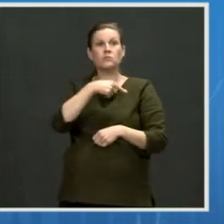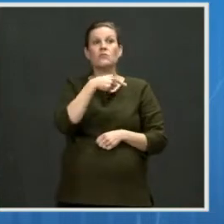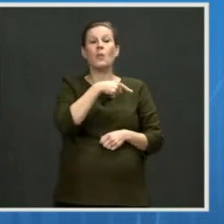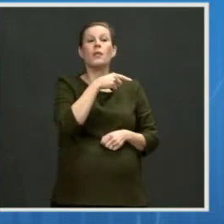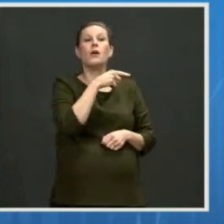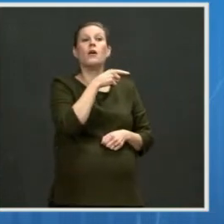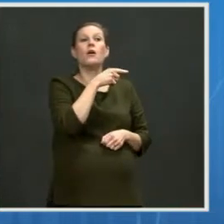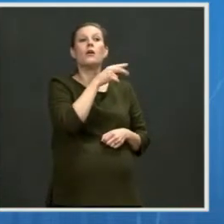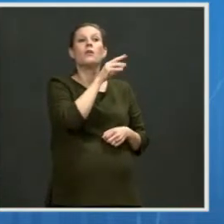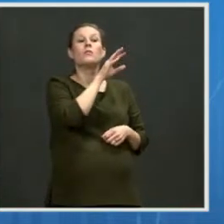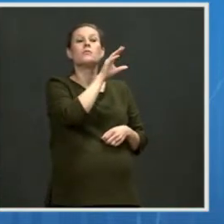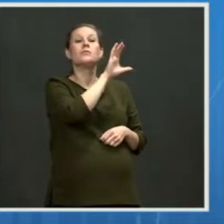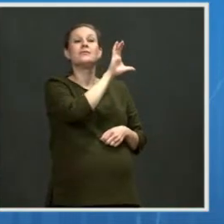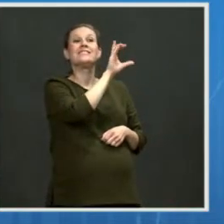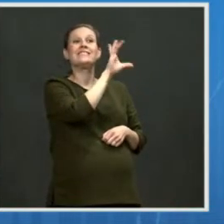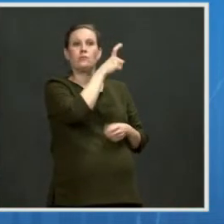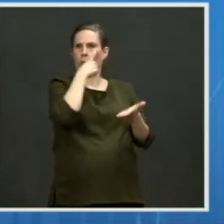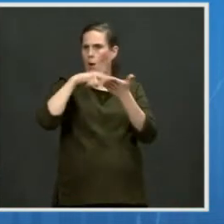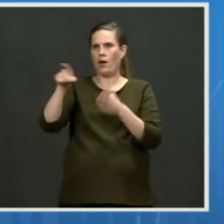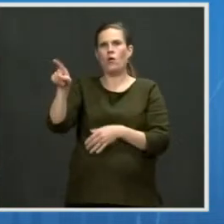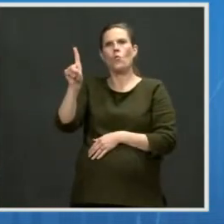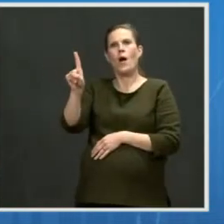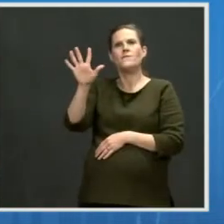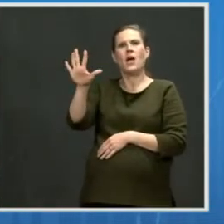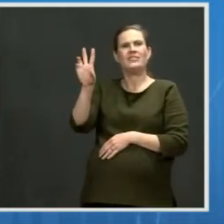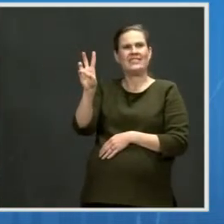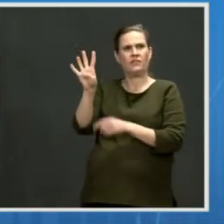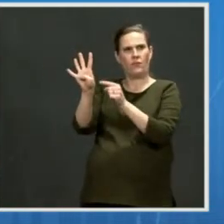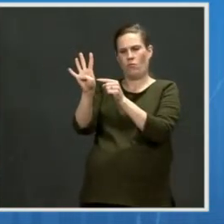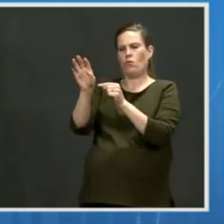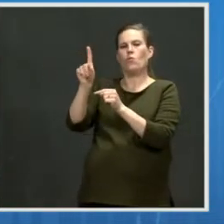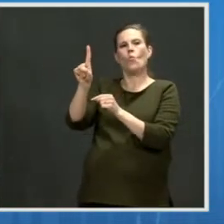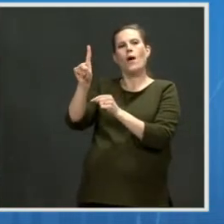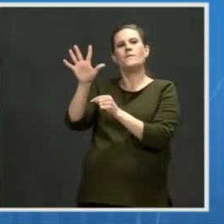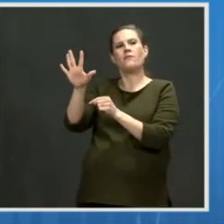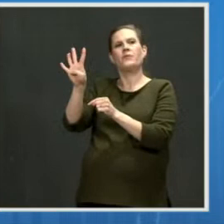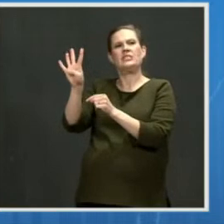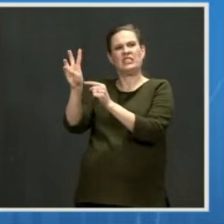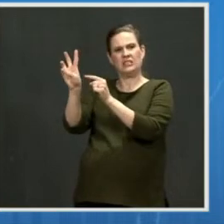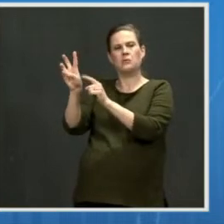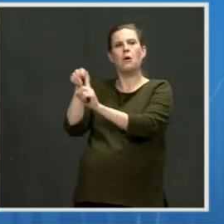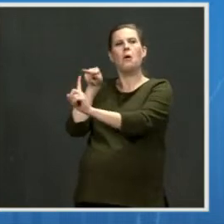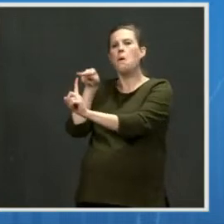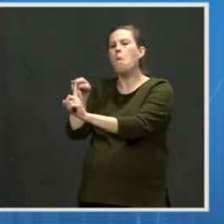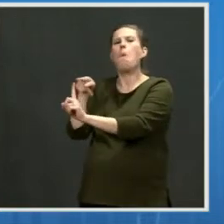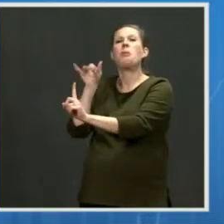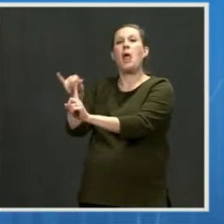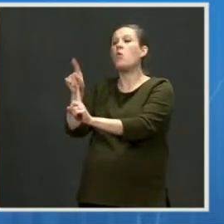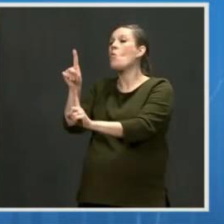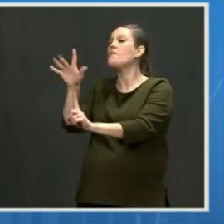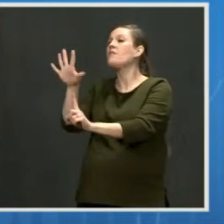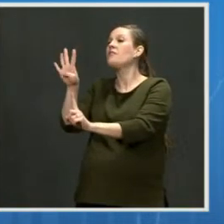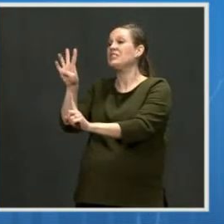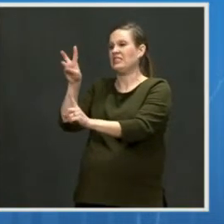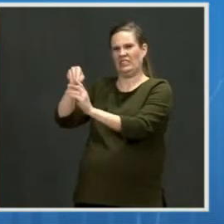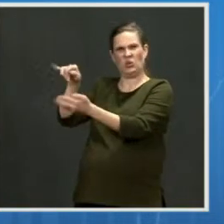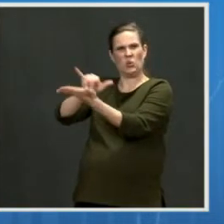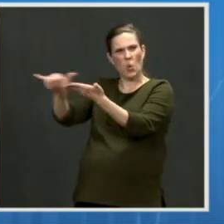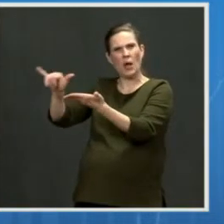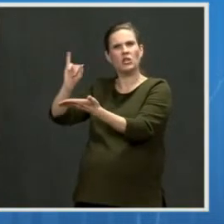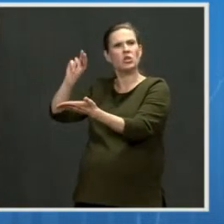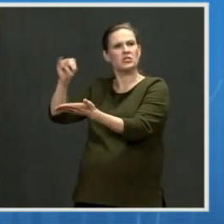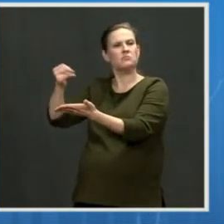variant of concern. I'm wondering what additional evidence is needed before B1526 is classified as a variant